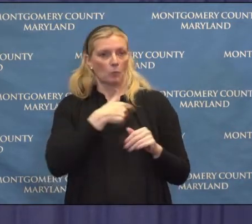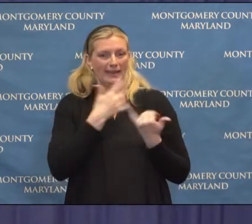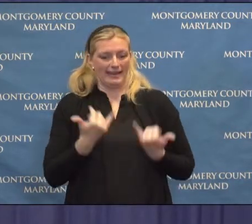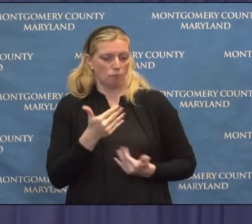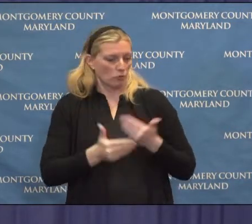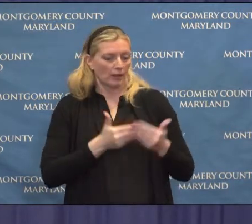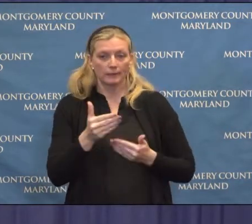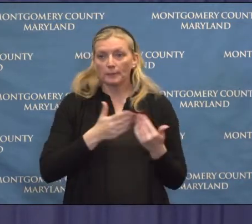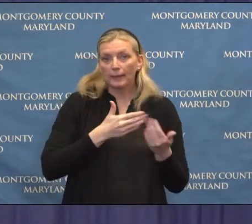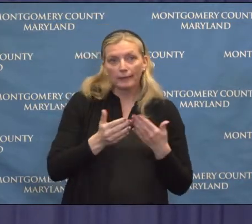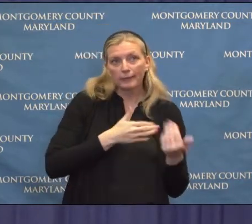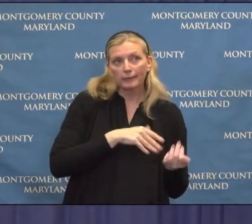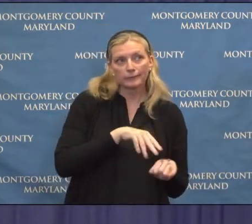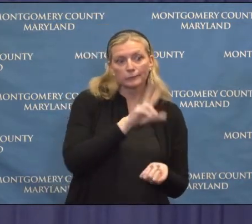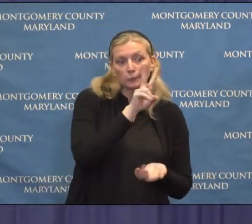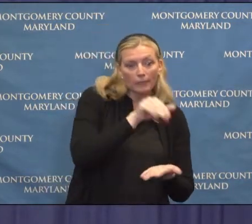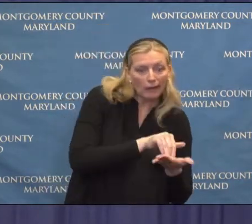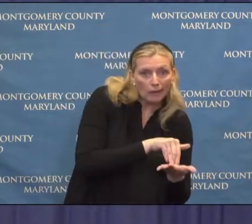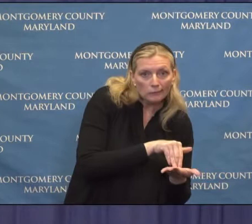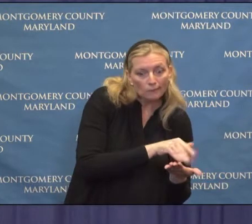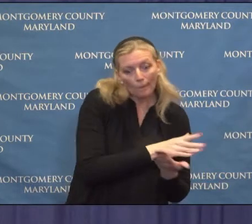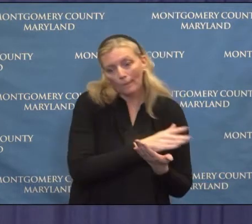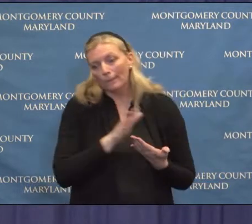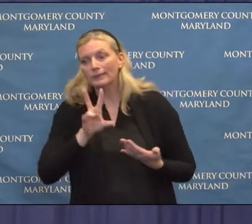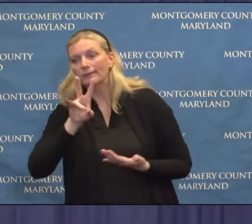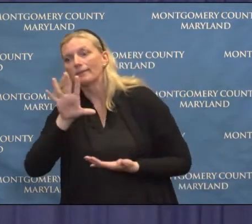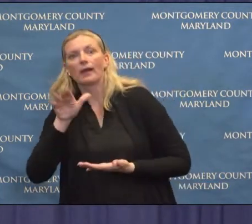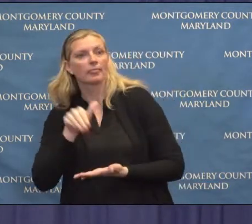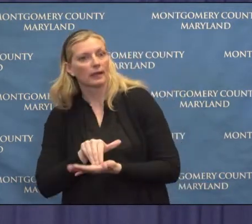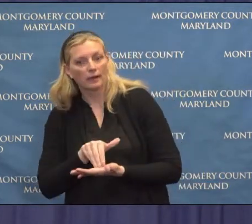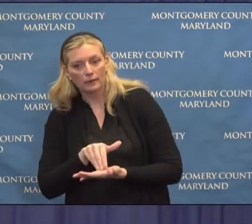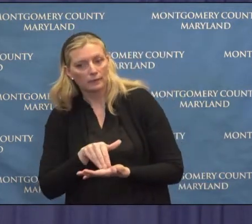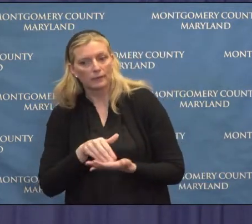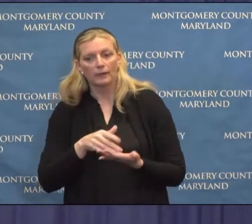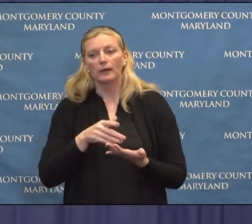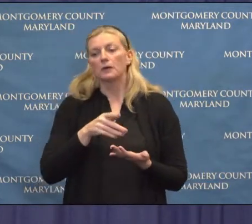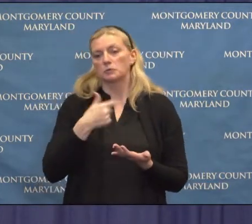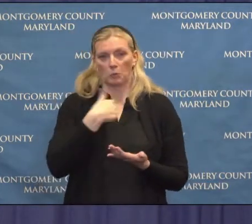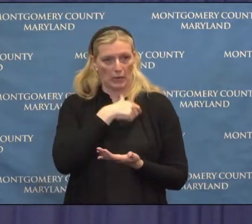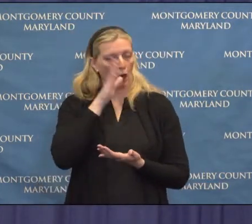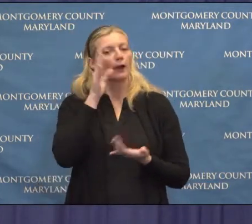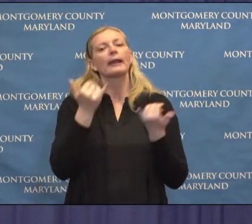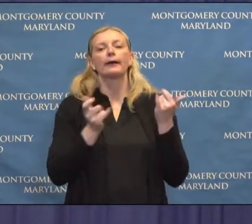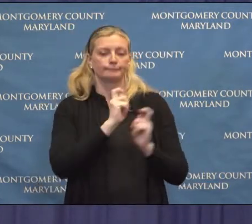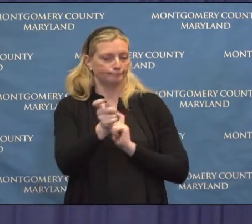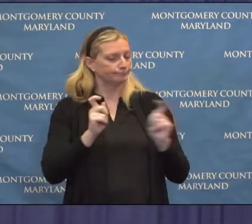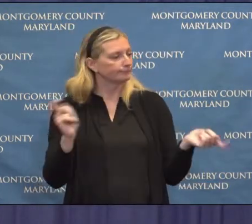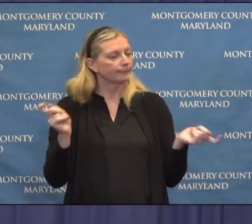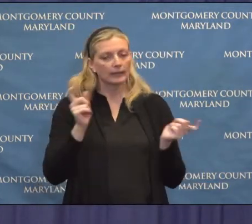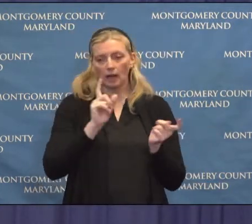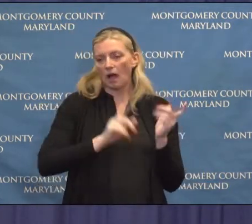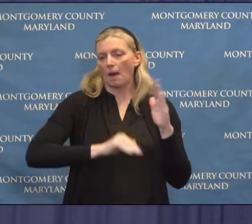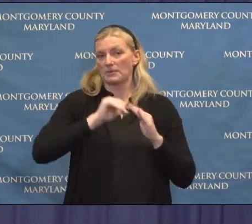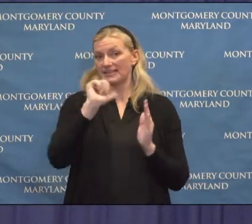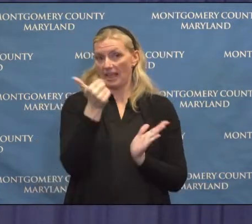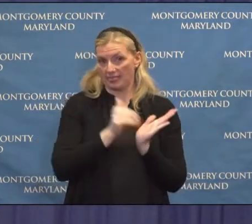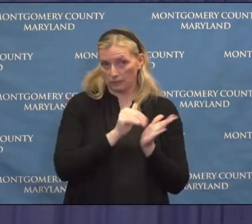$75,000, and sending out up to $10,000 checks. And for the ones that were